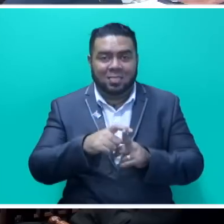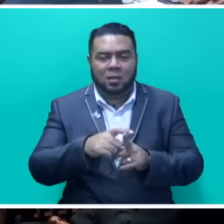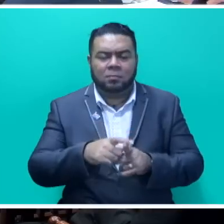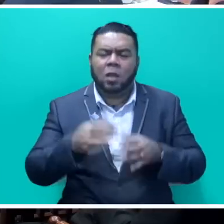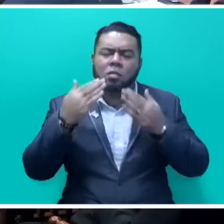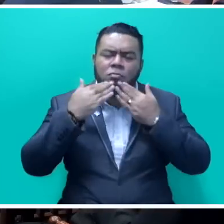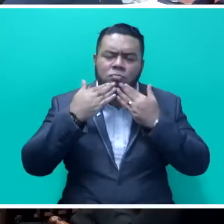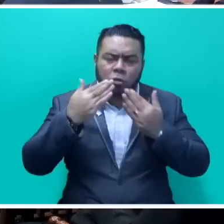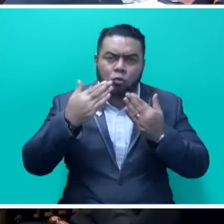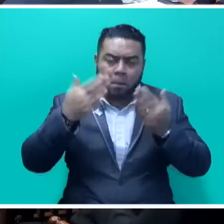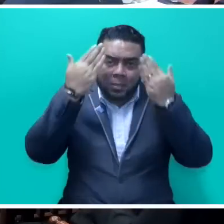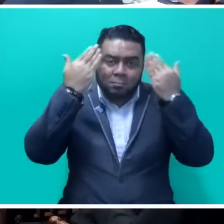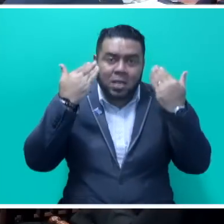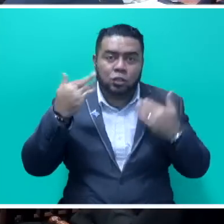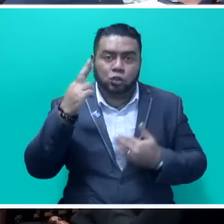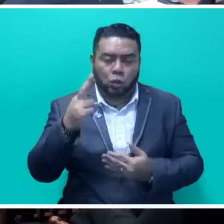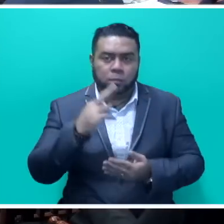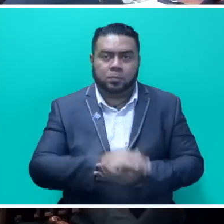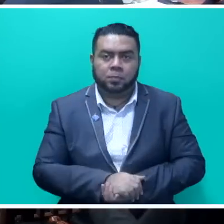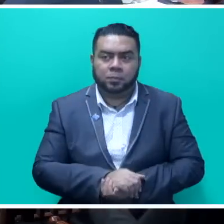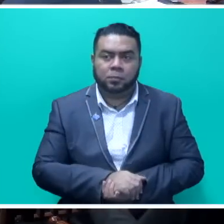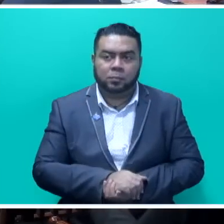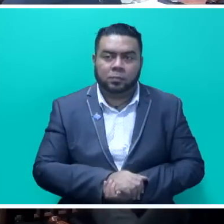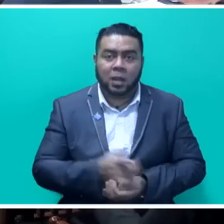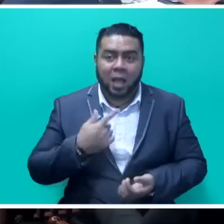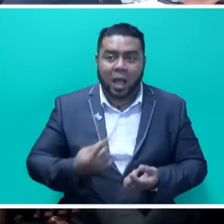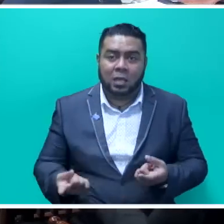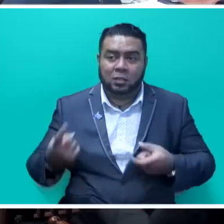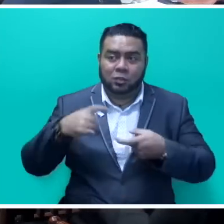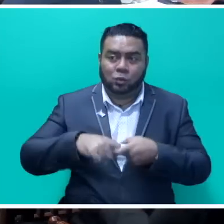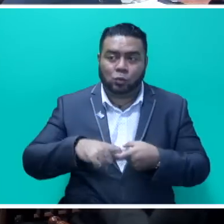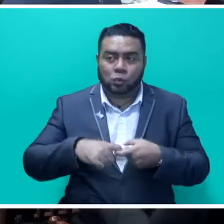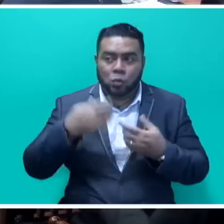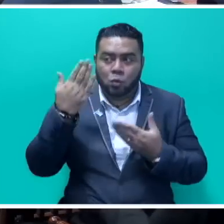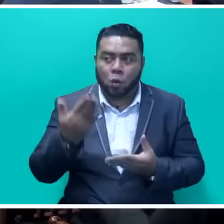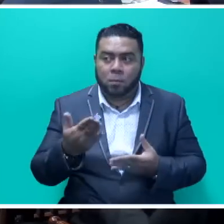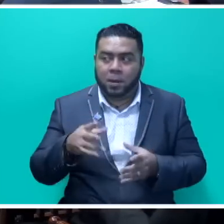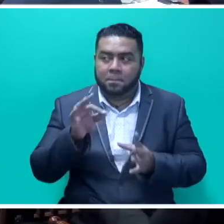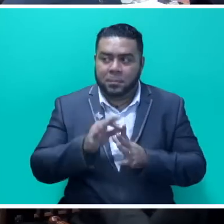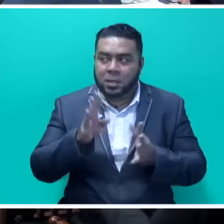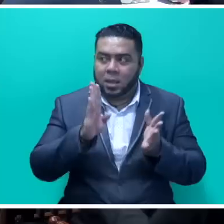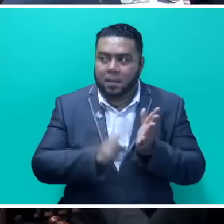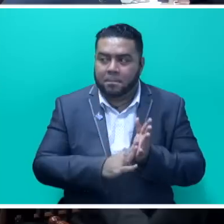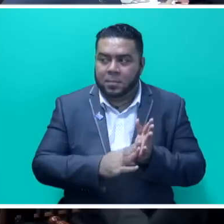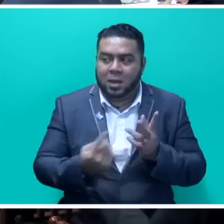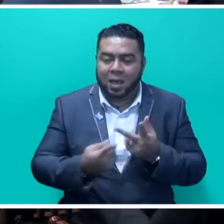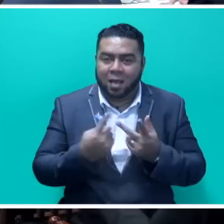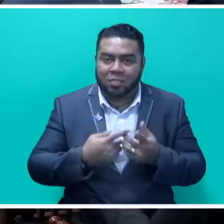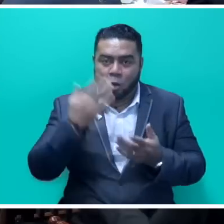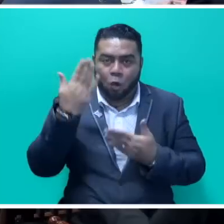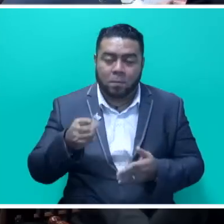Thank you, Mr. Speaker. I join the Honourable Prime Minister and other honourable